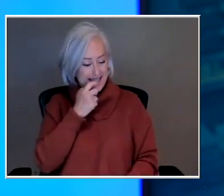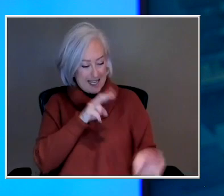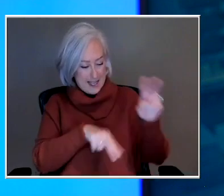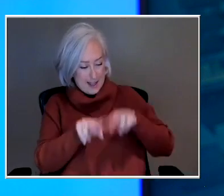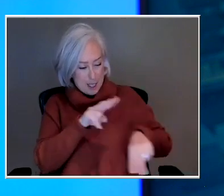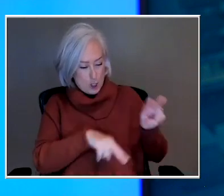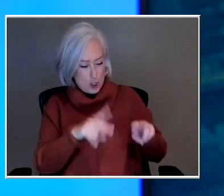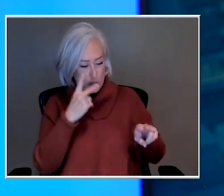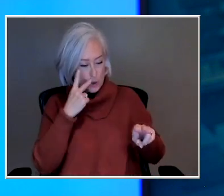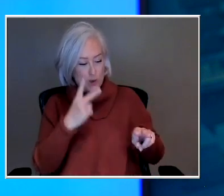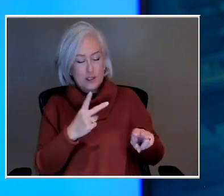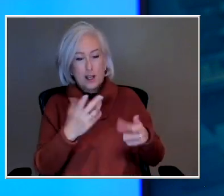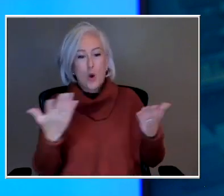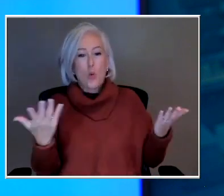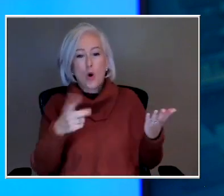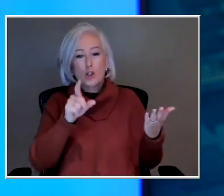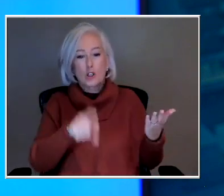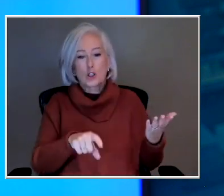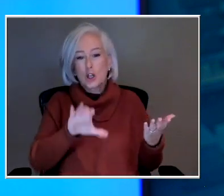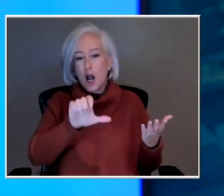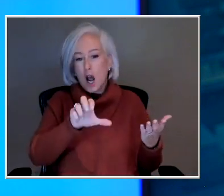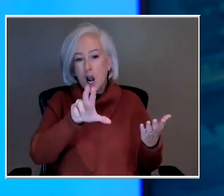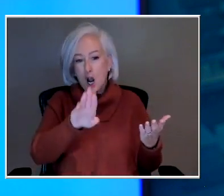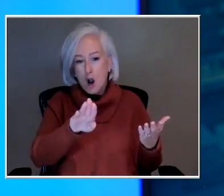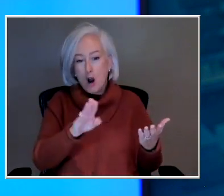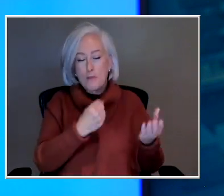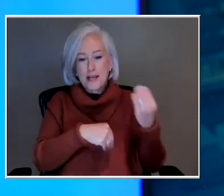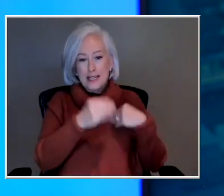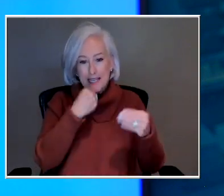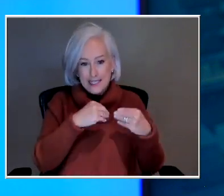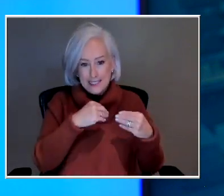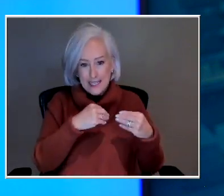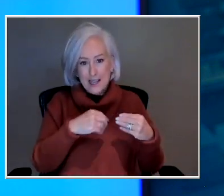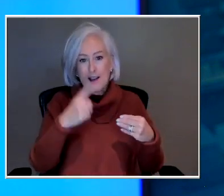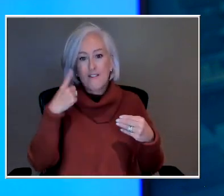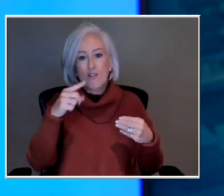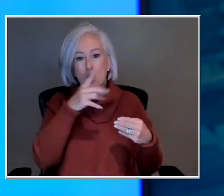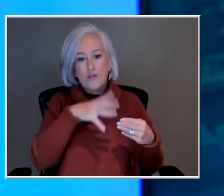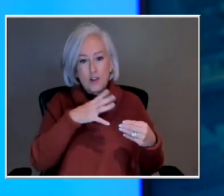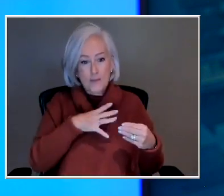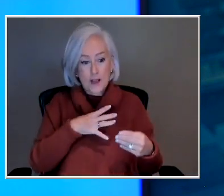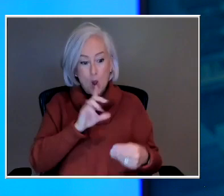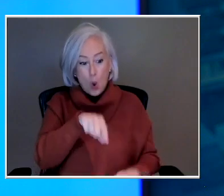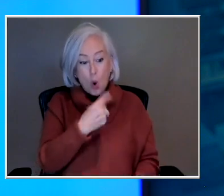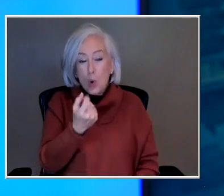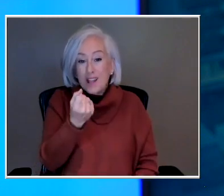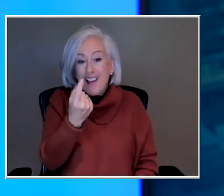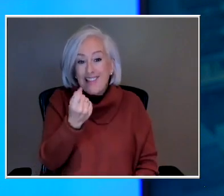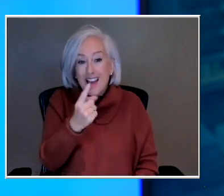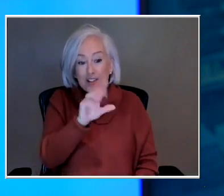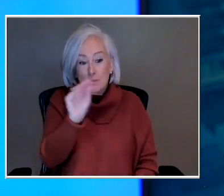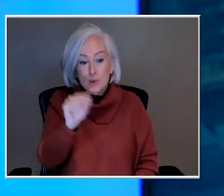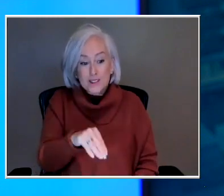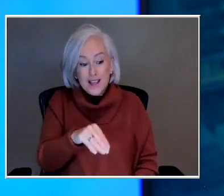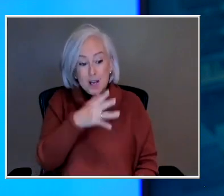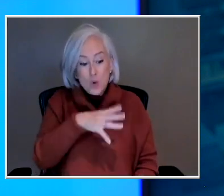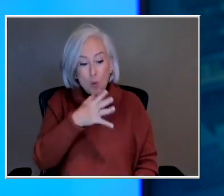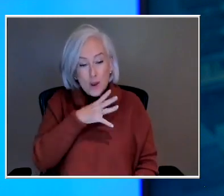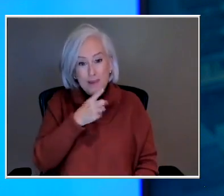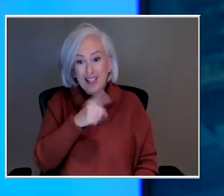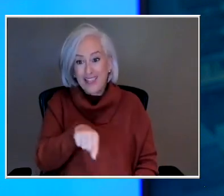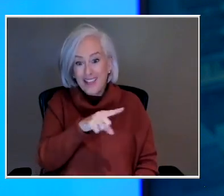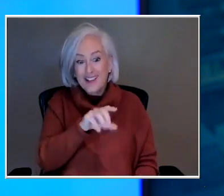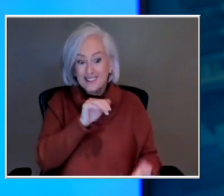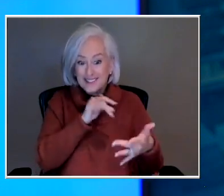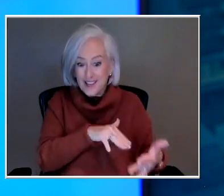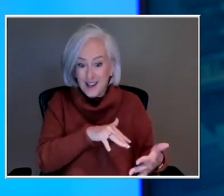of their carbohydrate intake? Females were only 11% of the participant pool. So what we're doing is we're taking things that have been largely